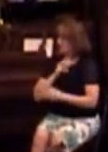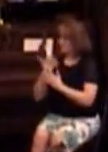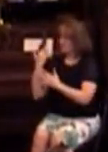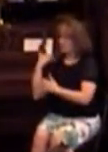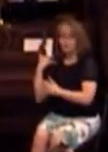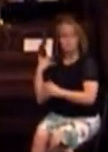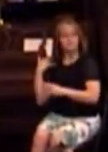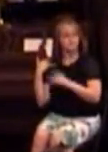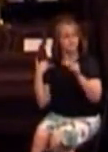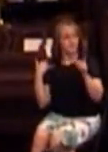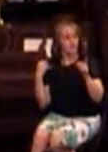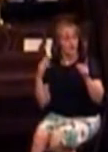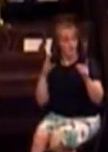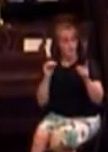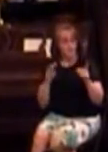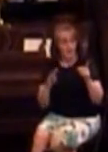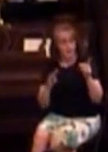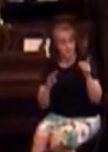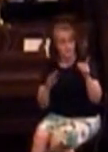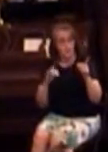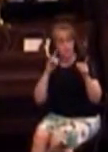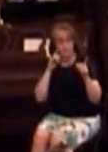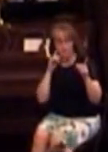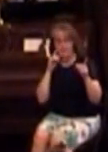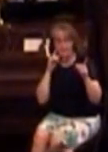masterpiece? Answer the truth, Bob.